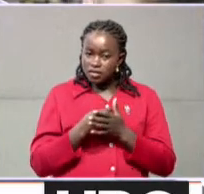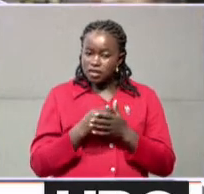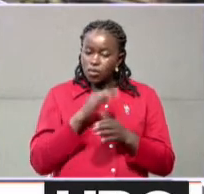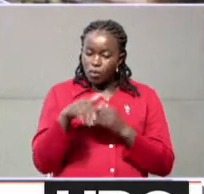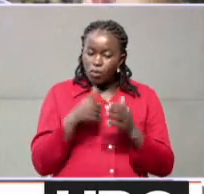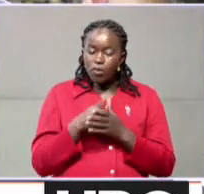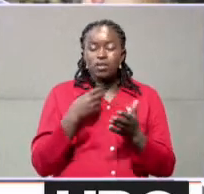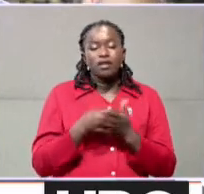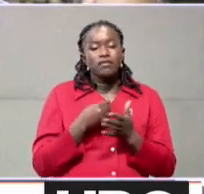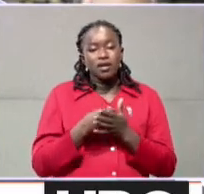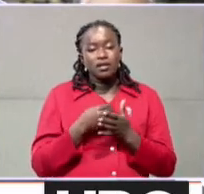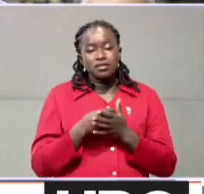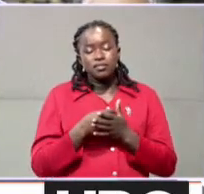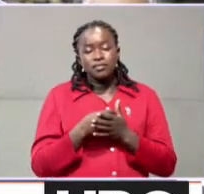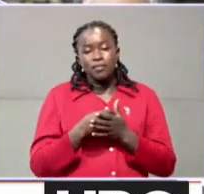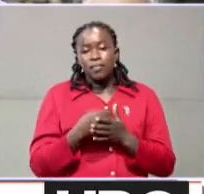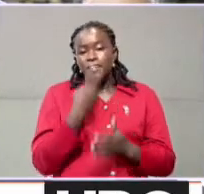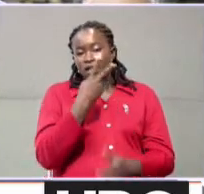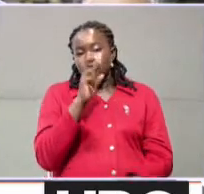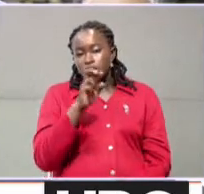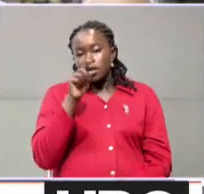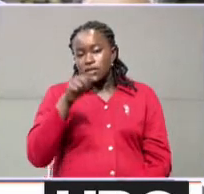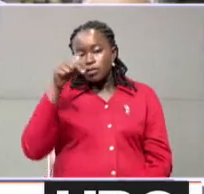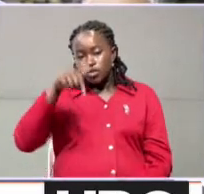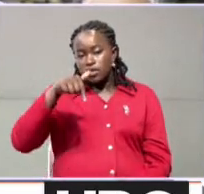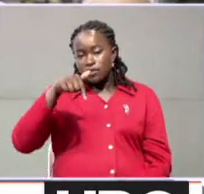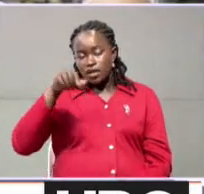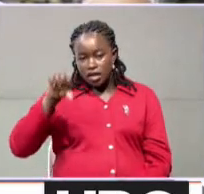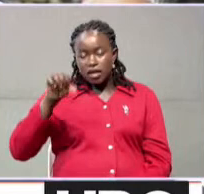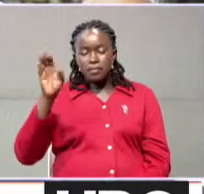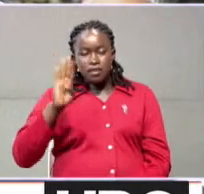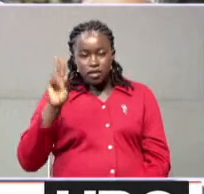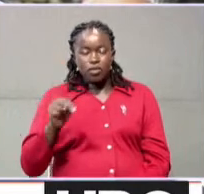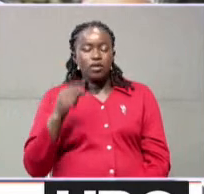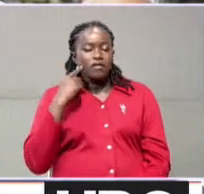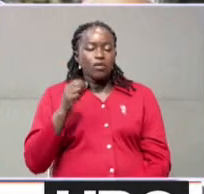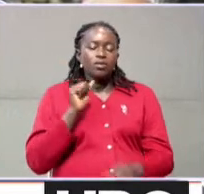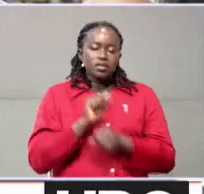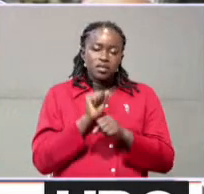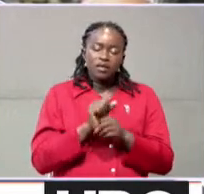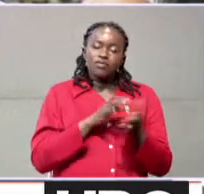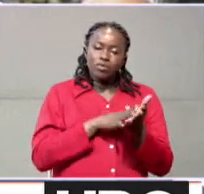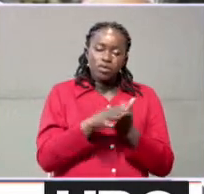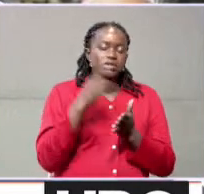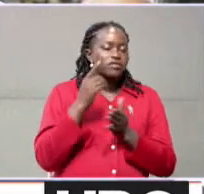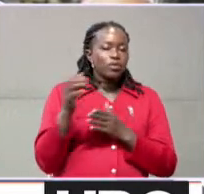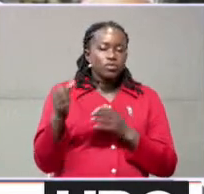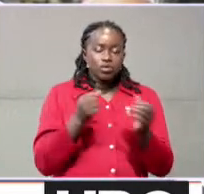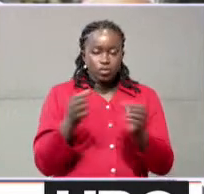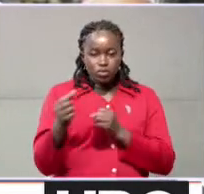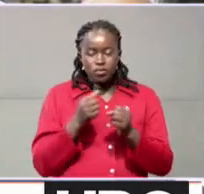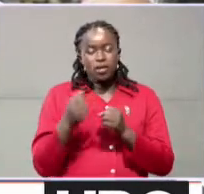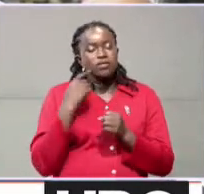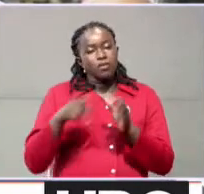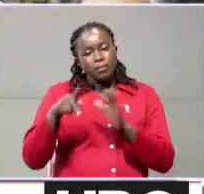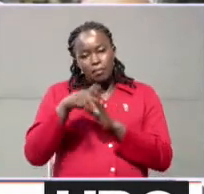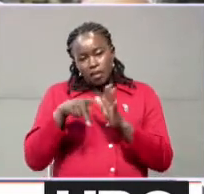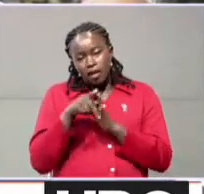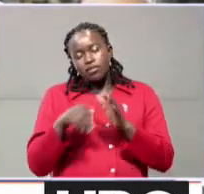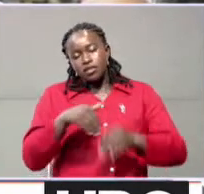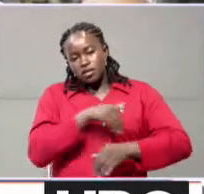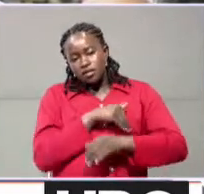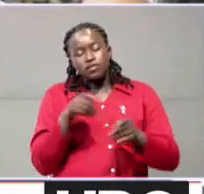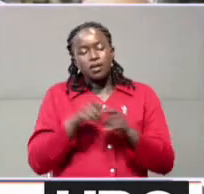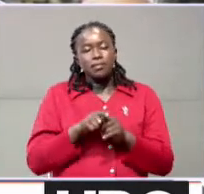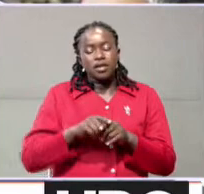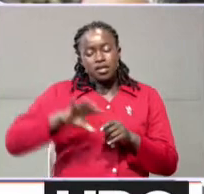funds 28.79 billion to cater for staff costs for recruitment of paris chiefs and town